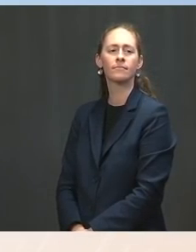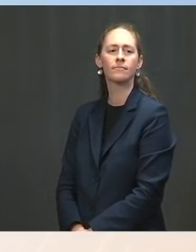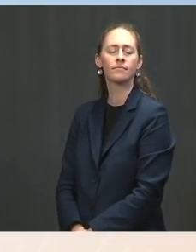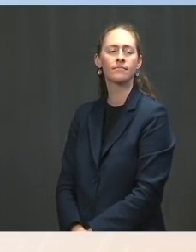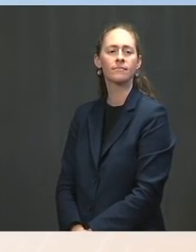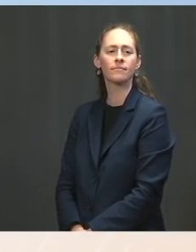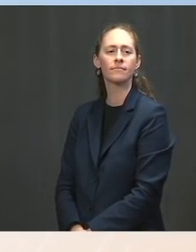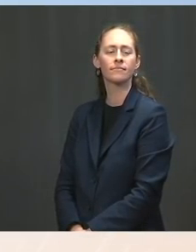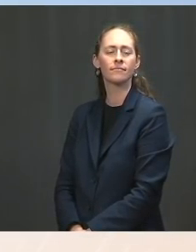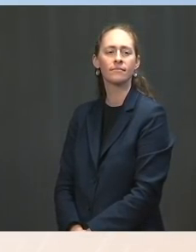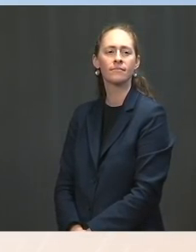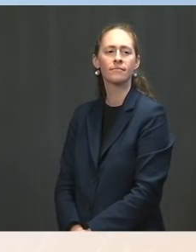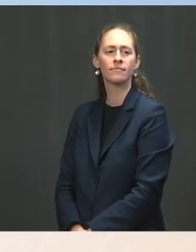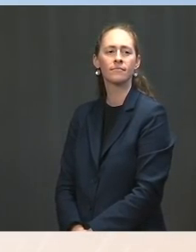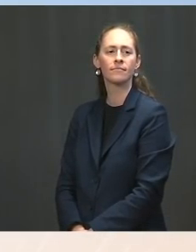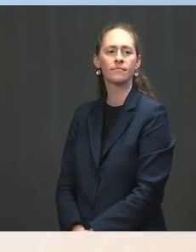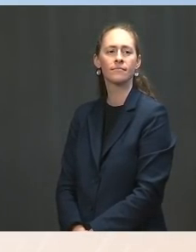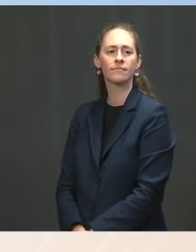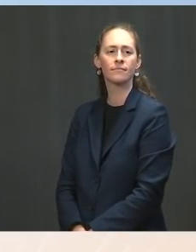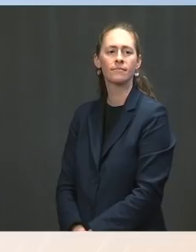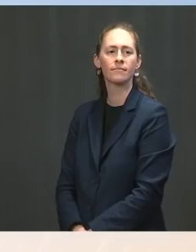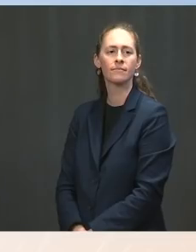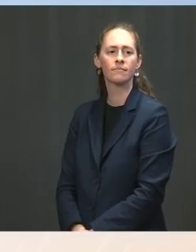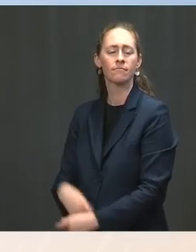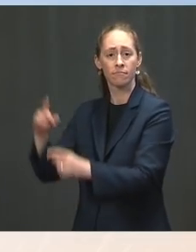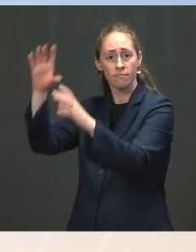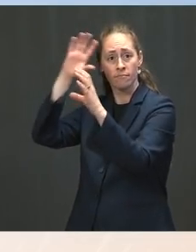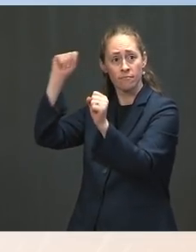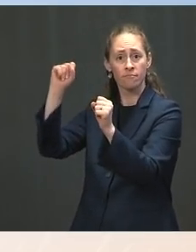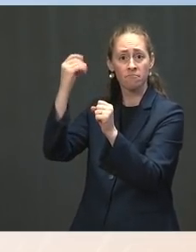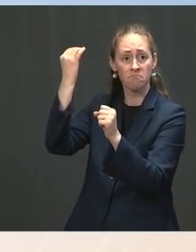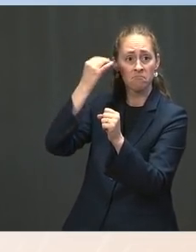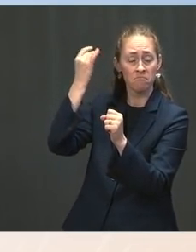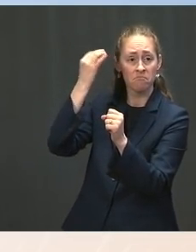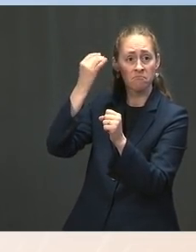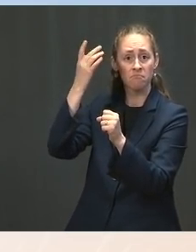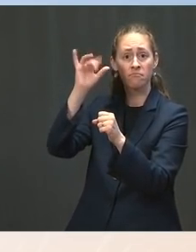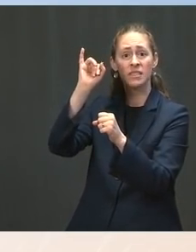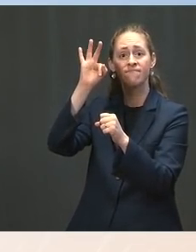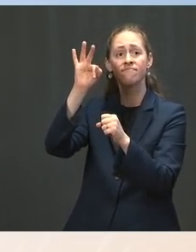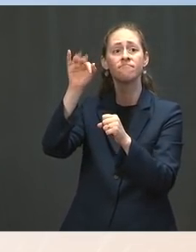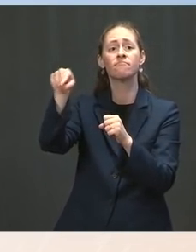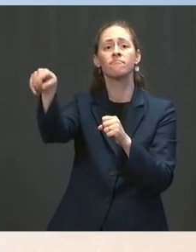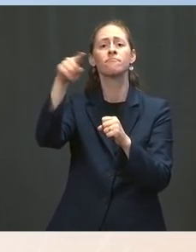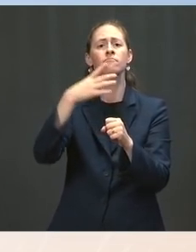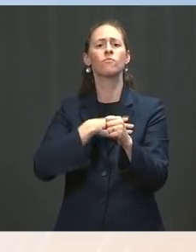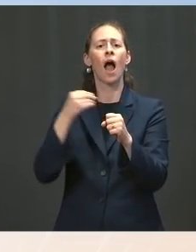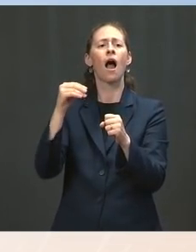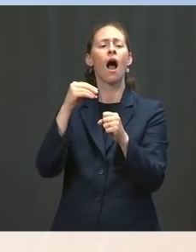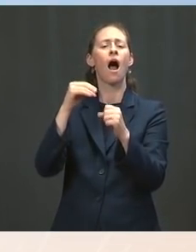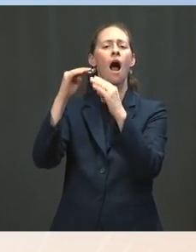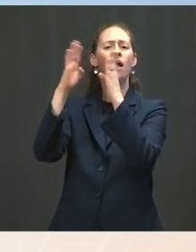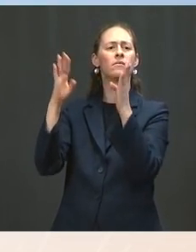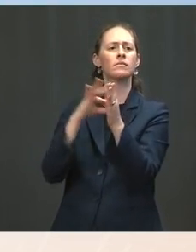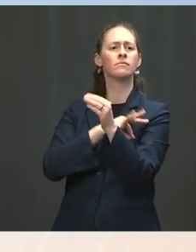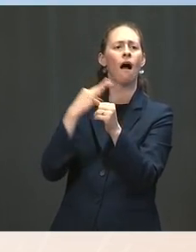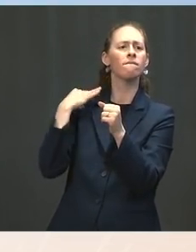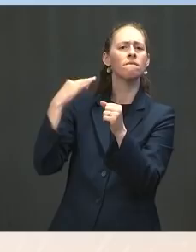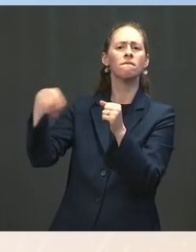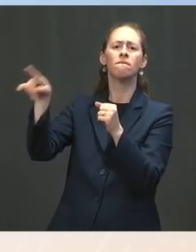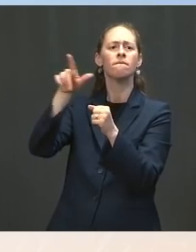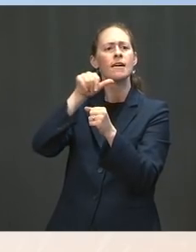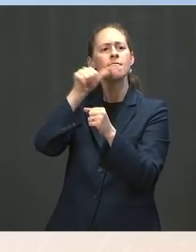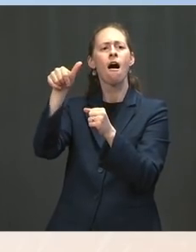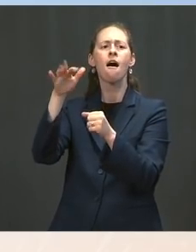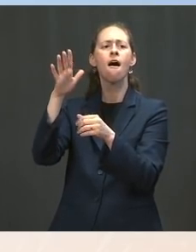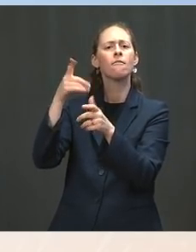officials who've handled the situation in Afghanistan? I have not heard him say so. It's, of course, your job to ask those kinds of questions. It's my job just to